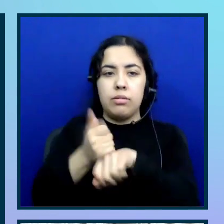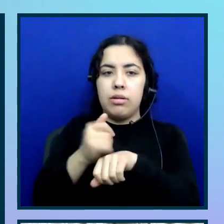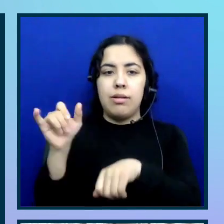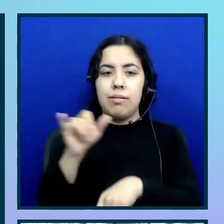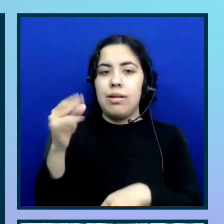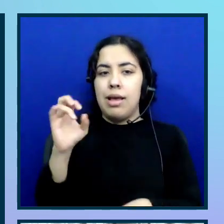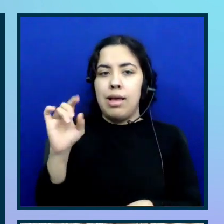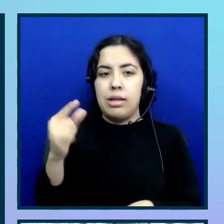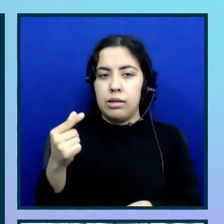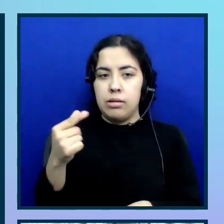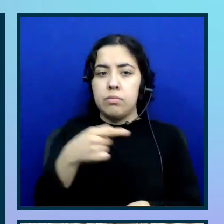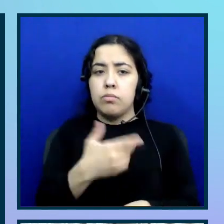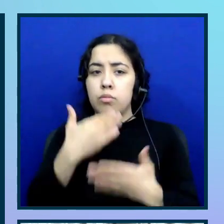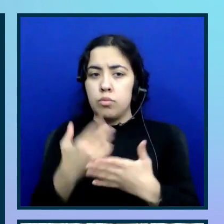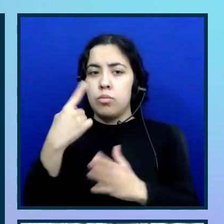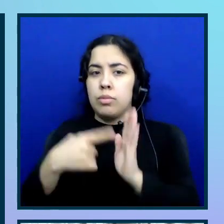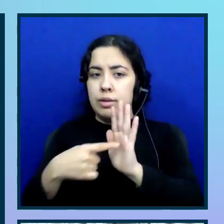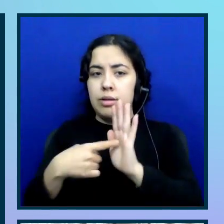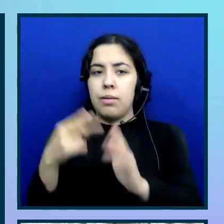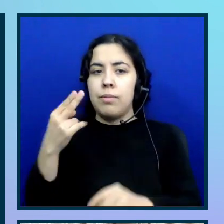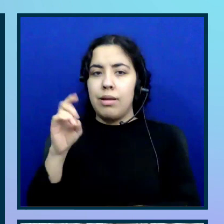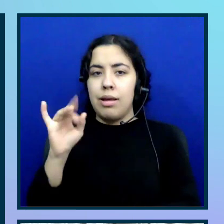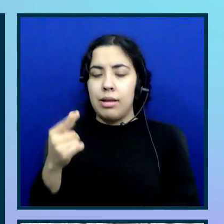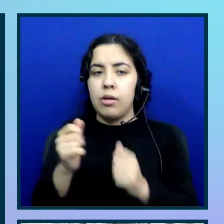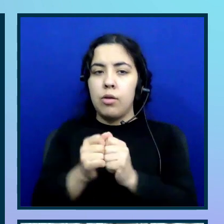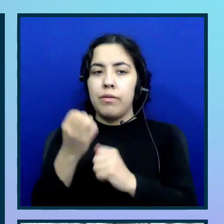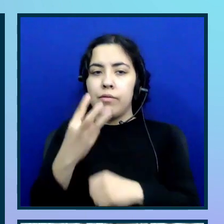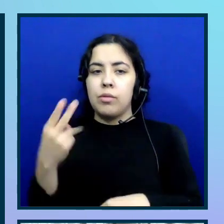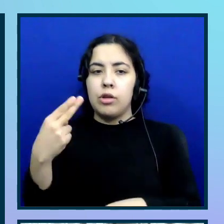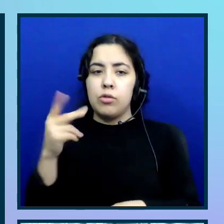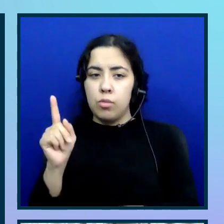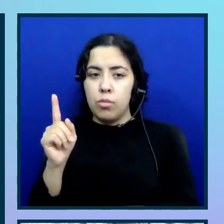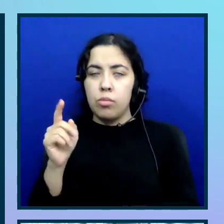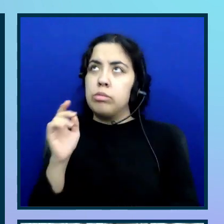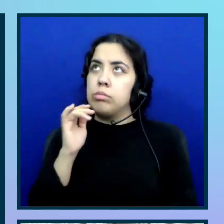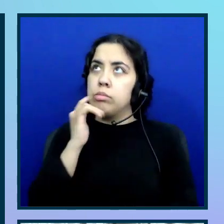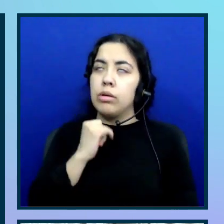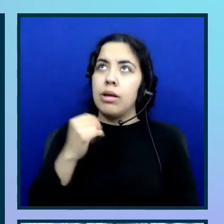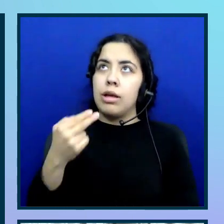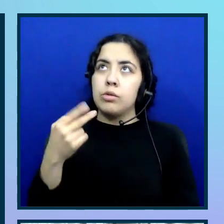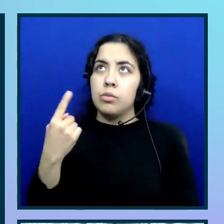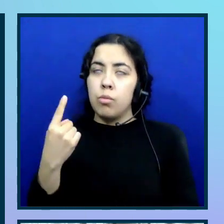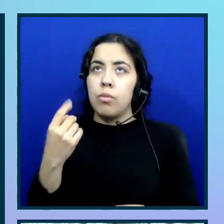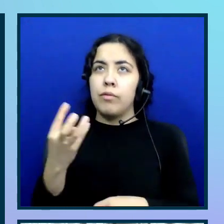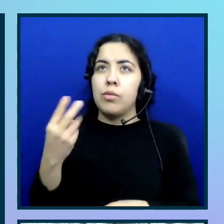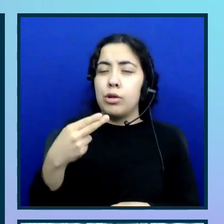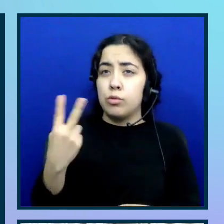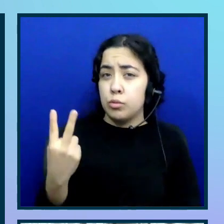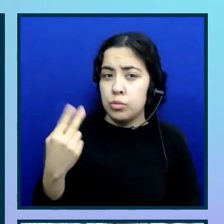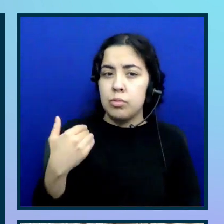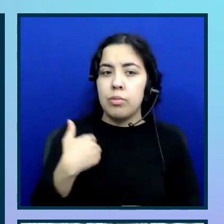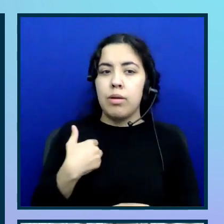we can see here, there's a good example of some headings with a couple of an H1 and a couple of H2s. There's a